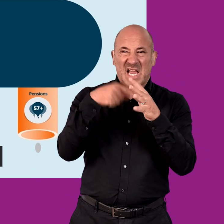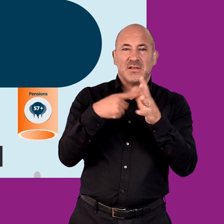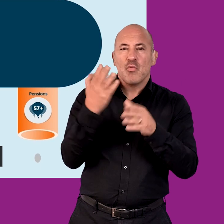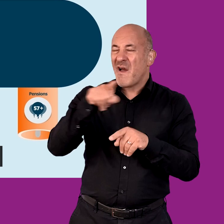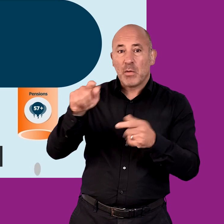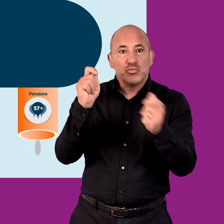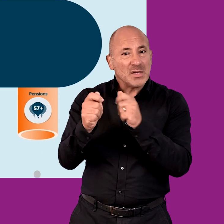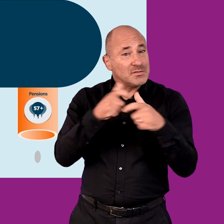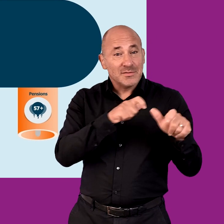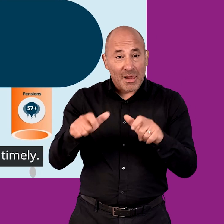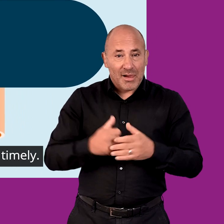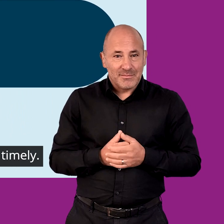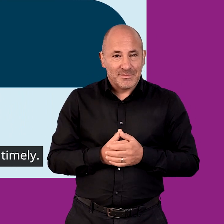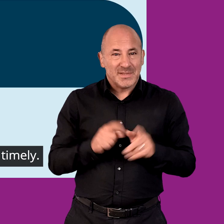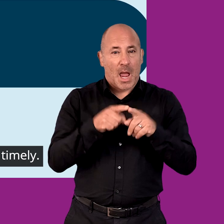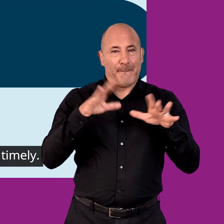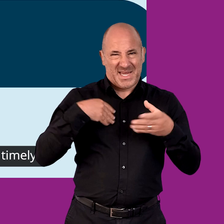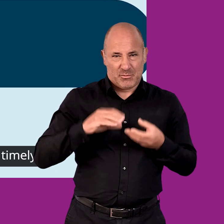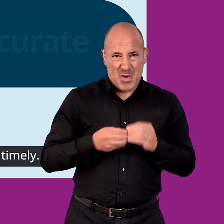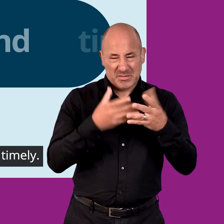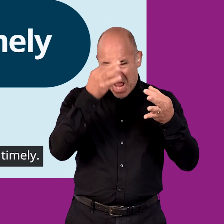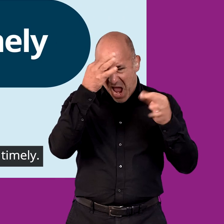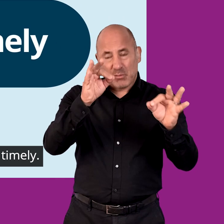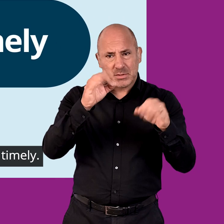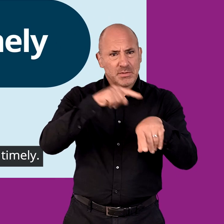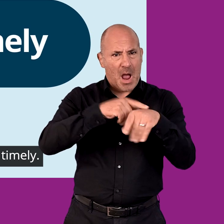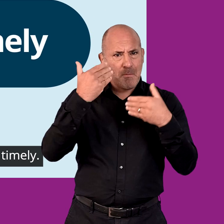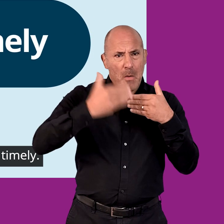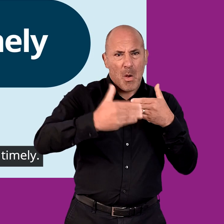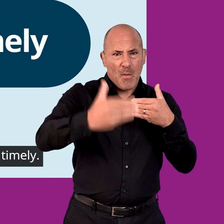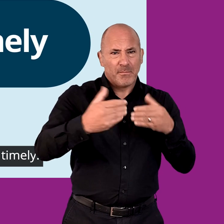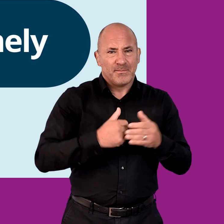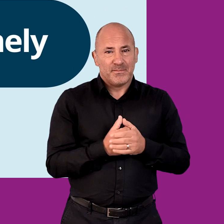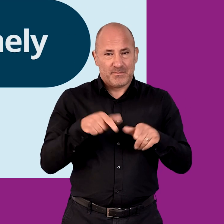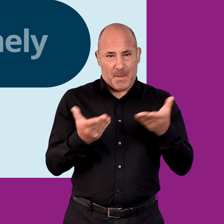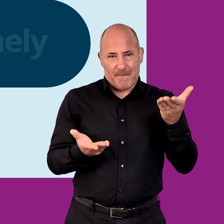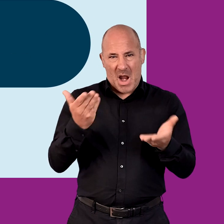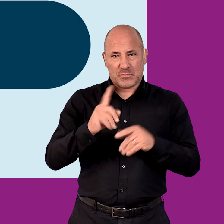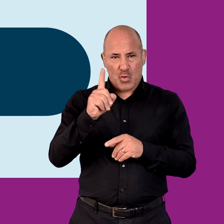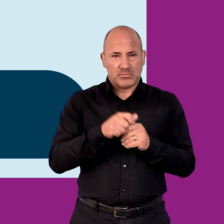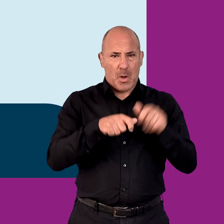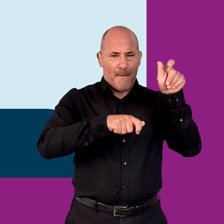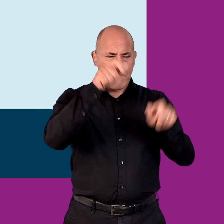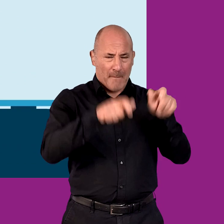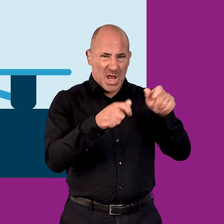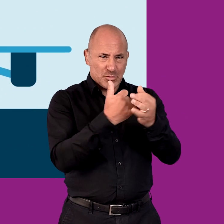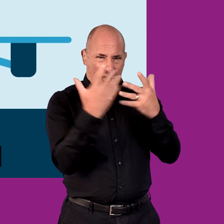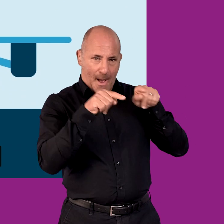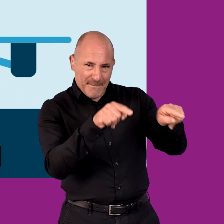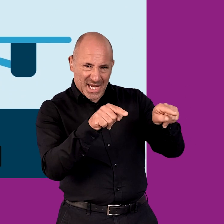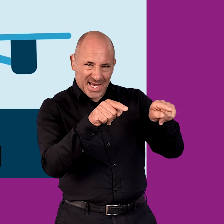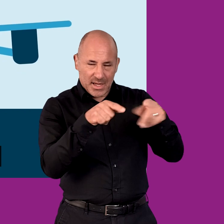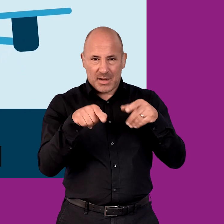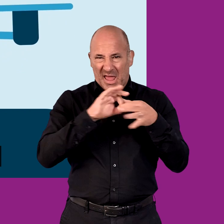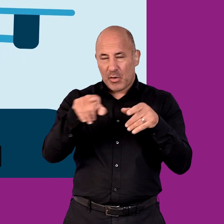source changes. We've also designed it to be accurate and timely. The DPM balances the